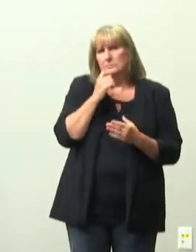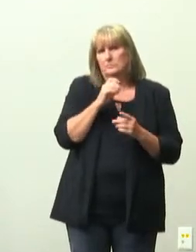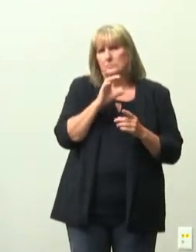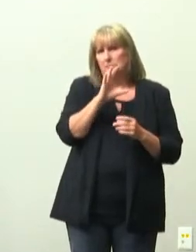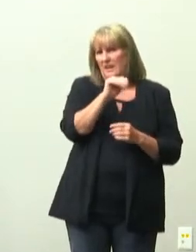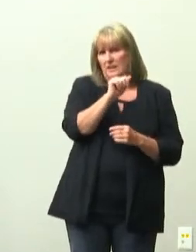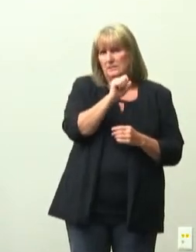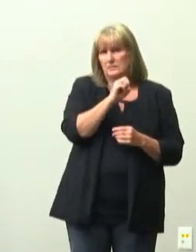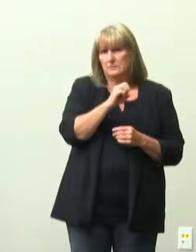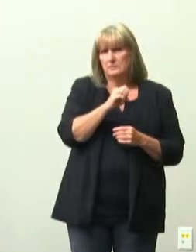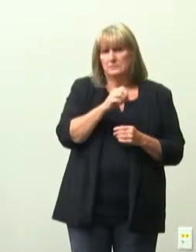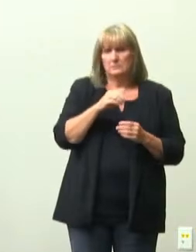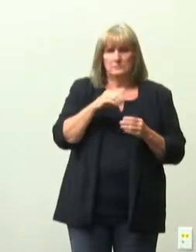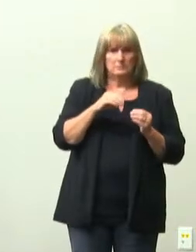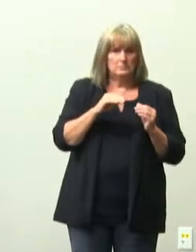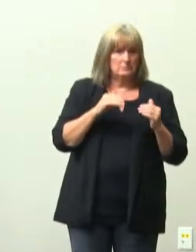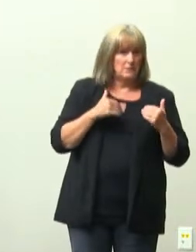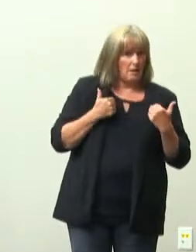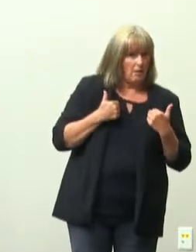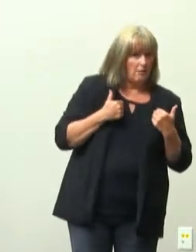cases higher in the younger age groups?